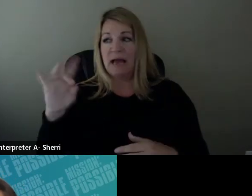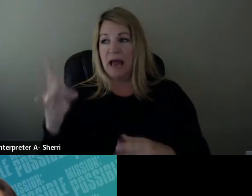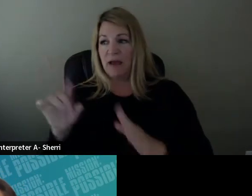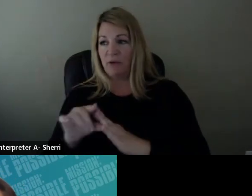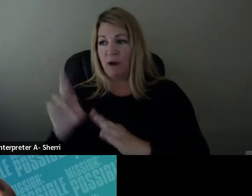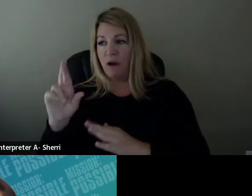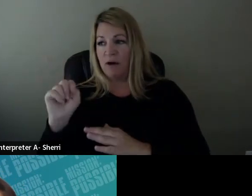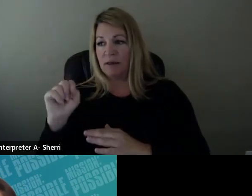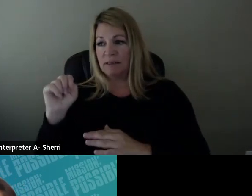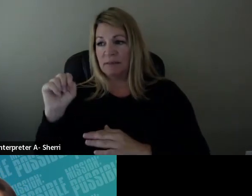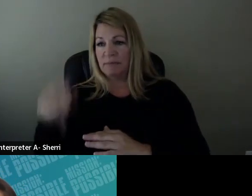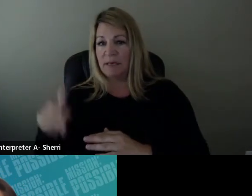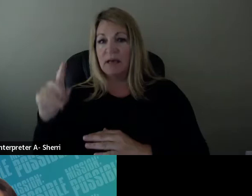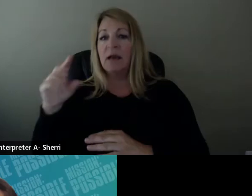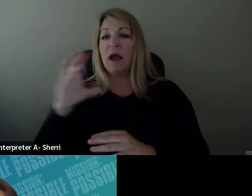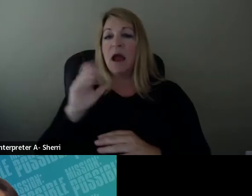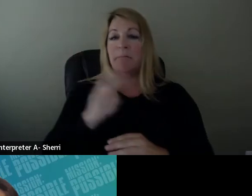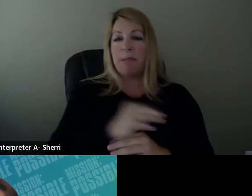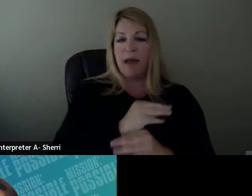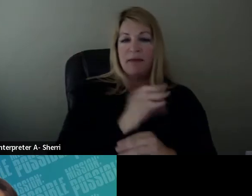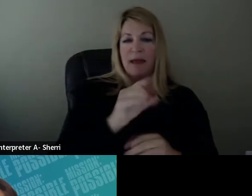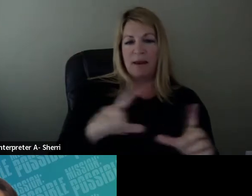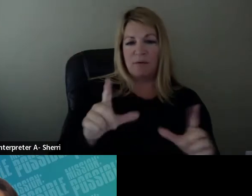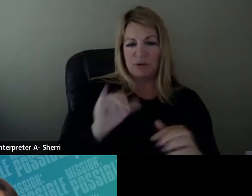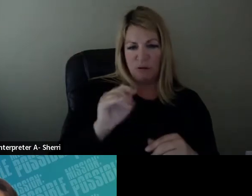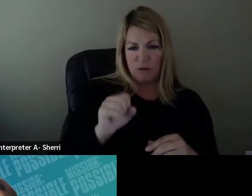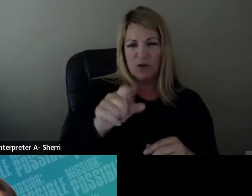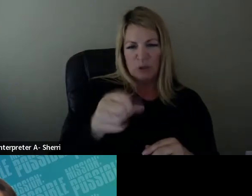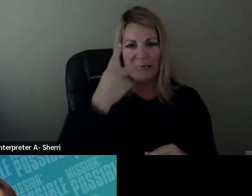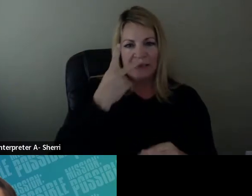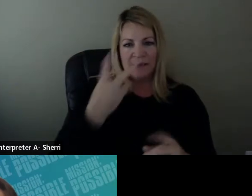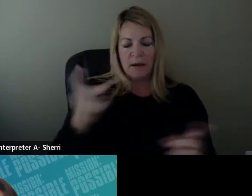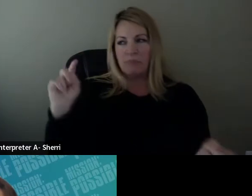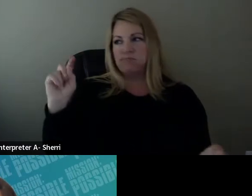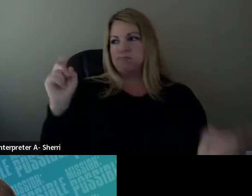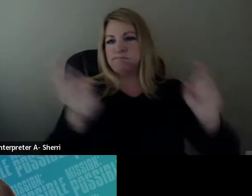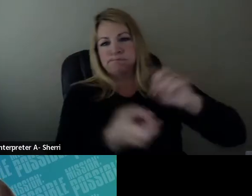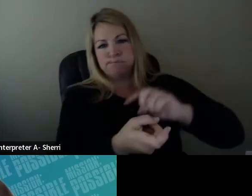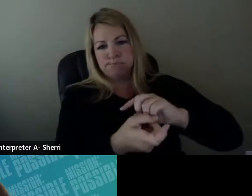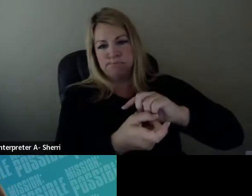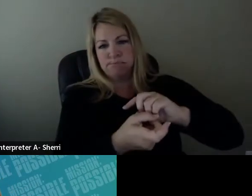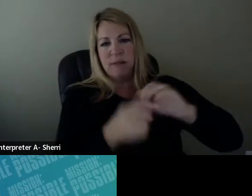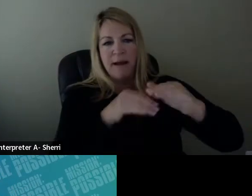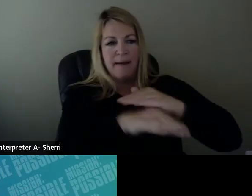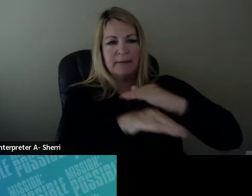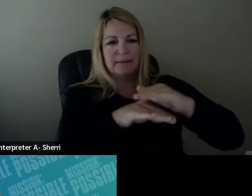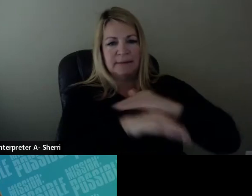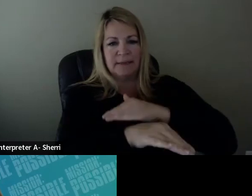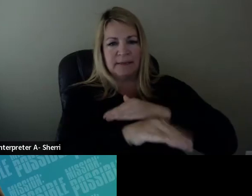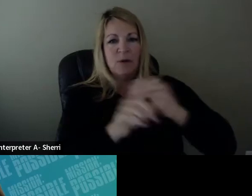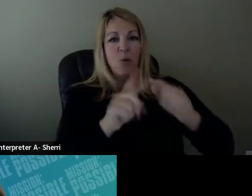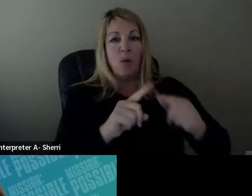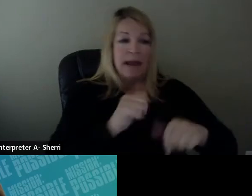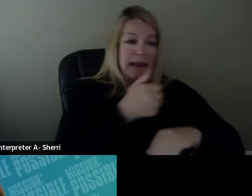for math and language arts. So you could see like a huge shift in terms of access once we started